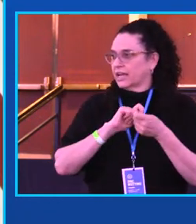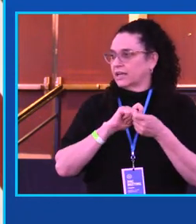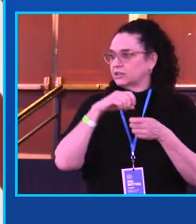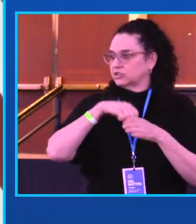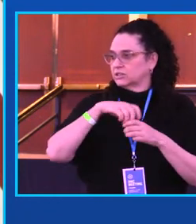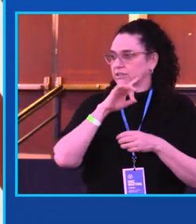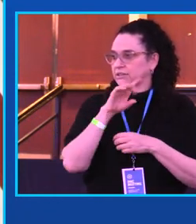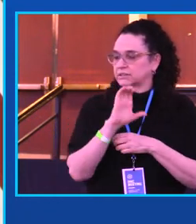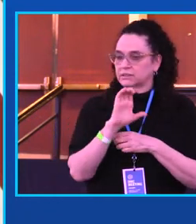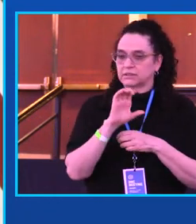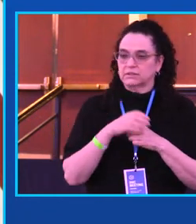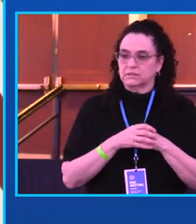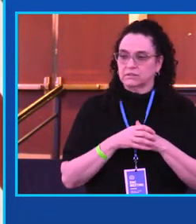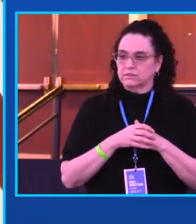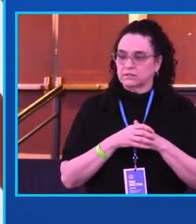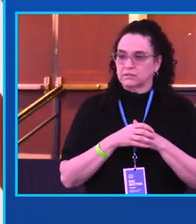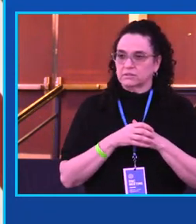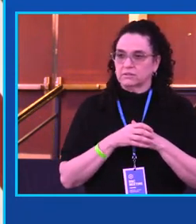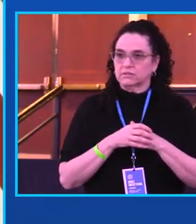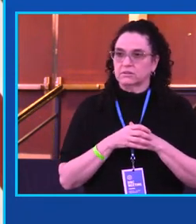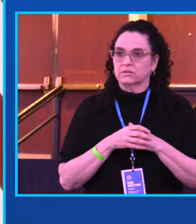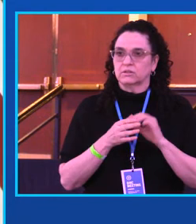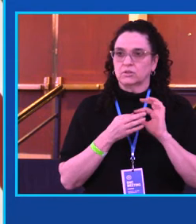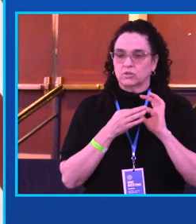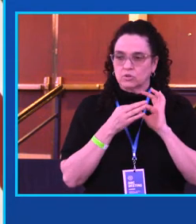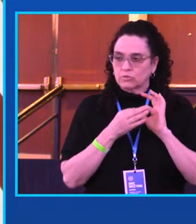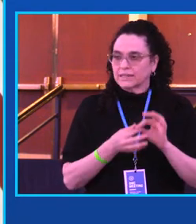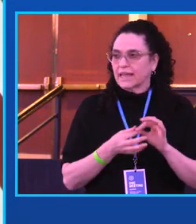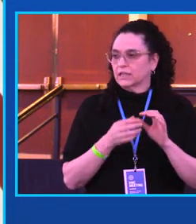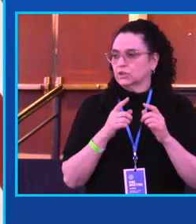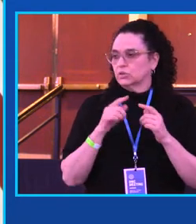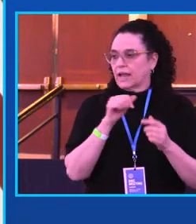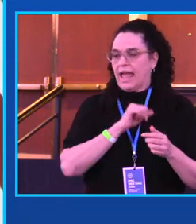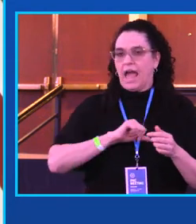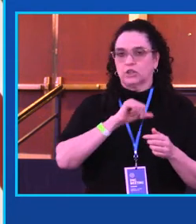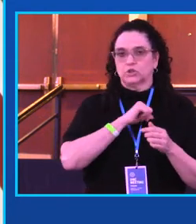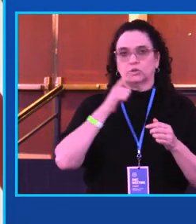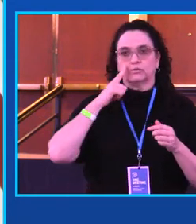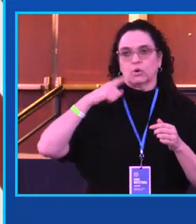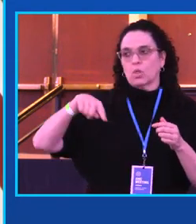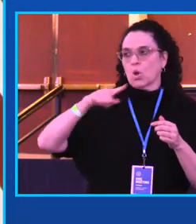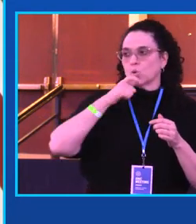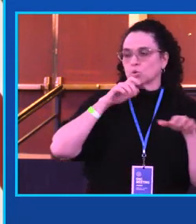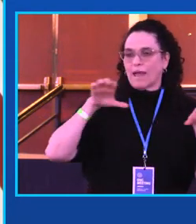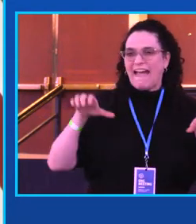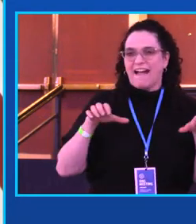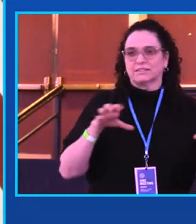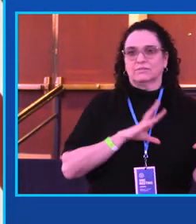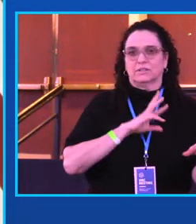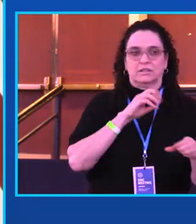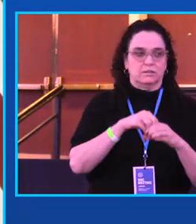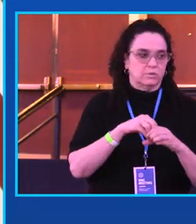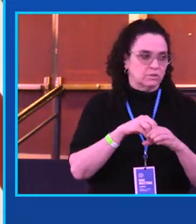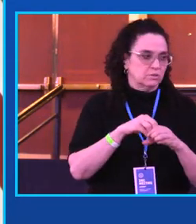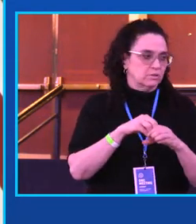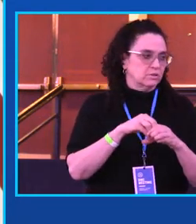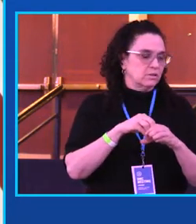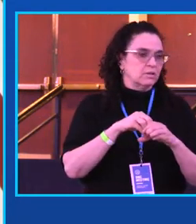of Columbia with respect to the attitudes of those who actively participate in